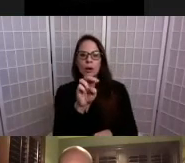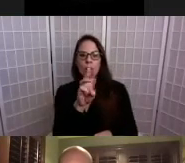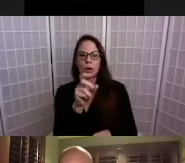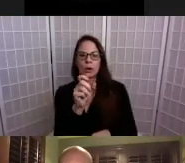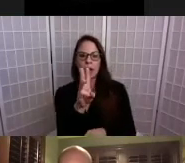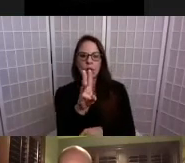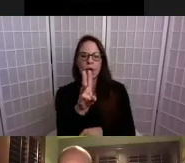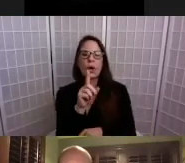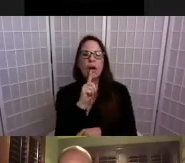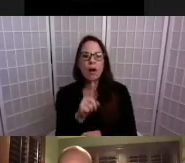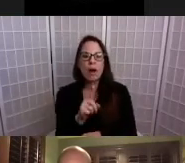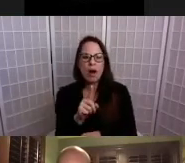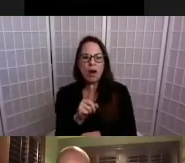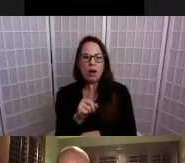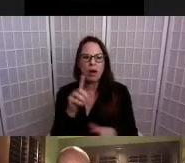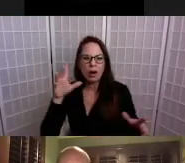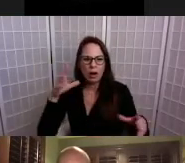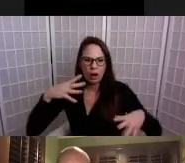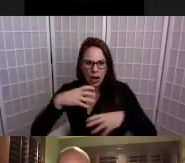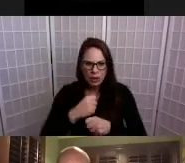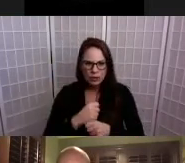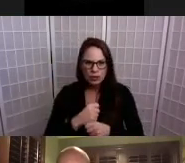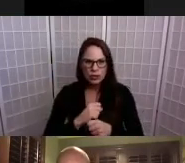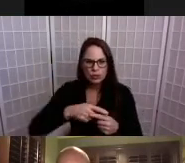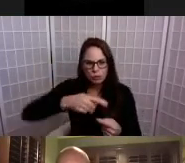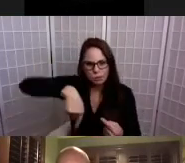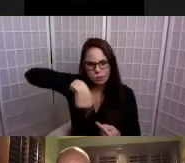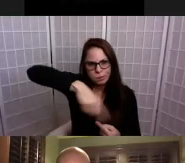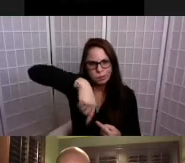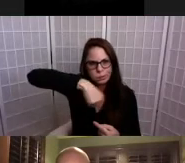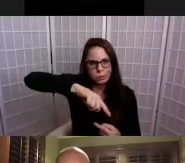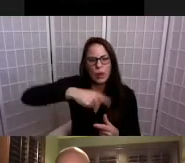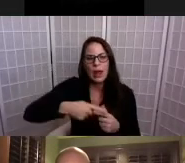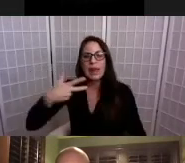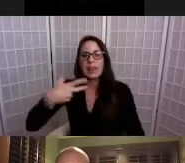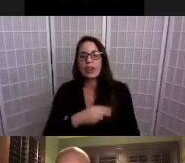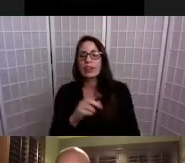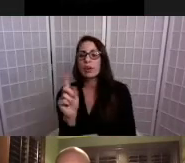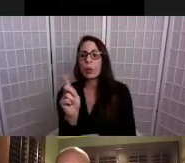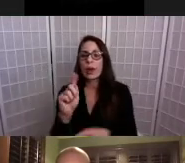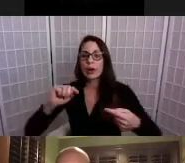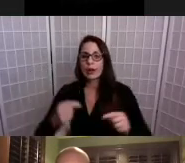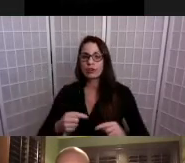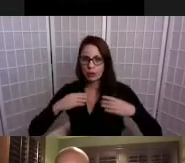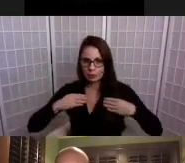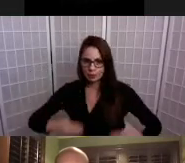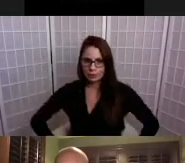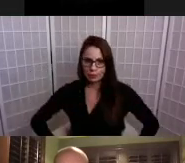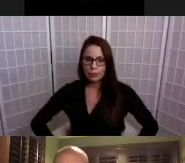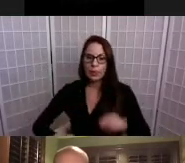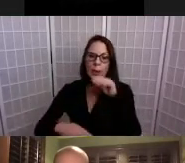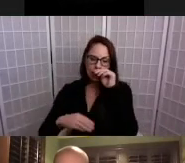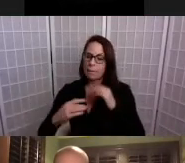again, often using a centrifuge, and then re-injected into the site of injury. So as I've alluded to, this is an extremely